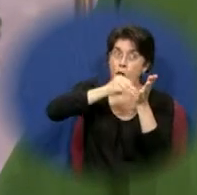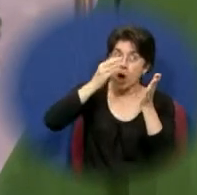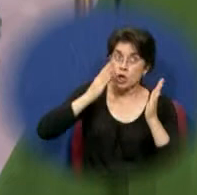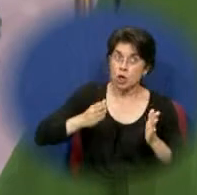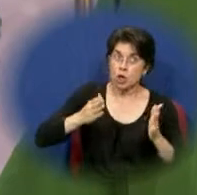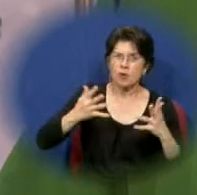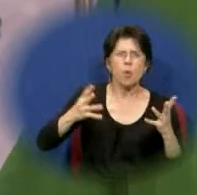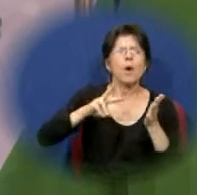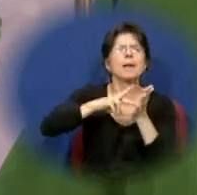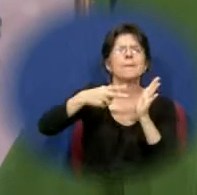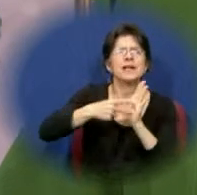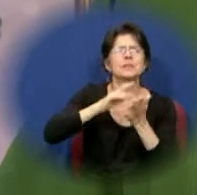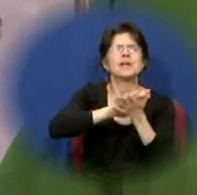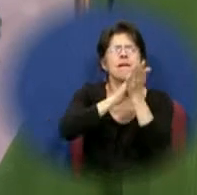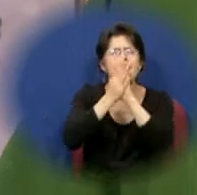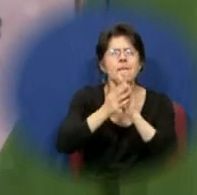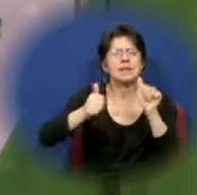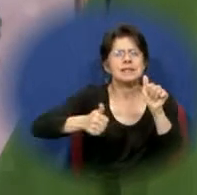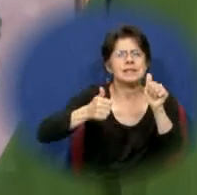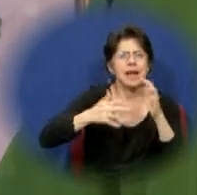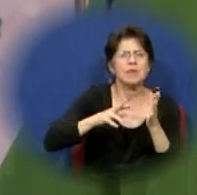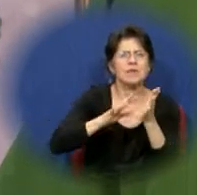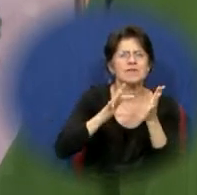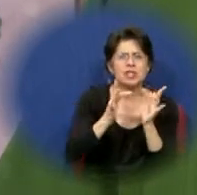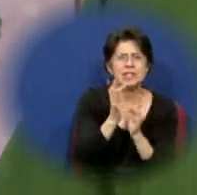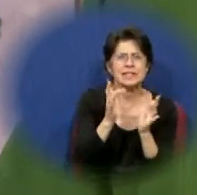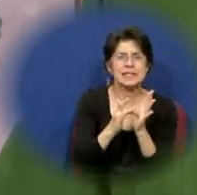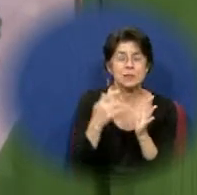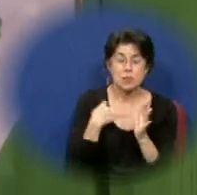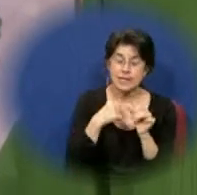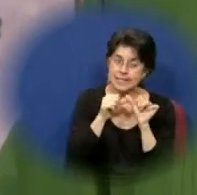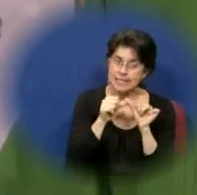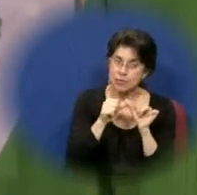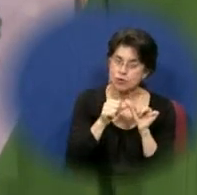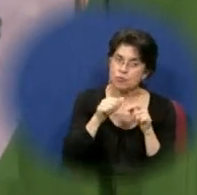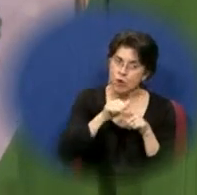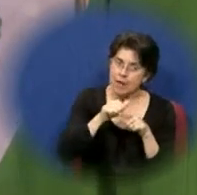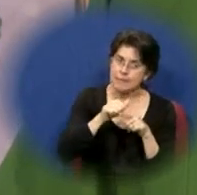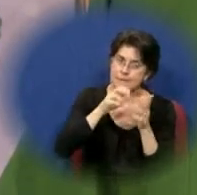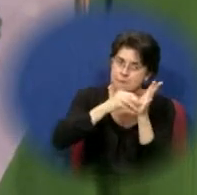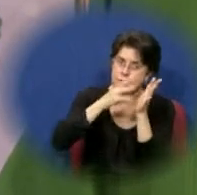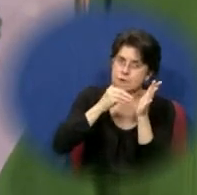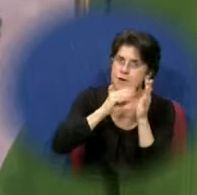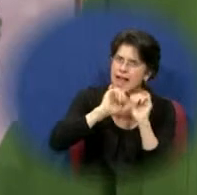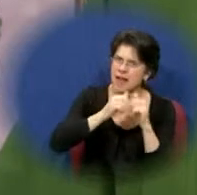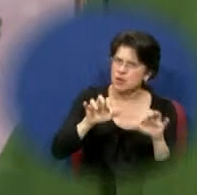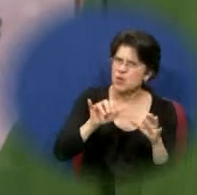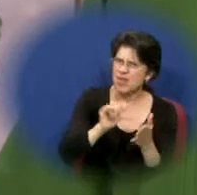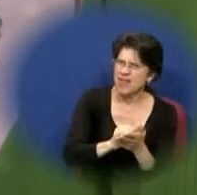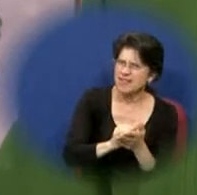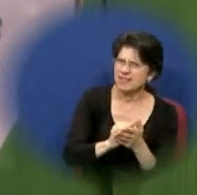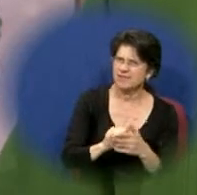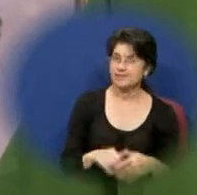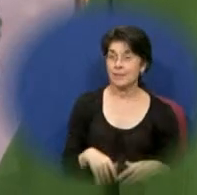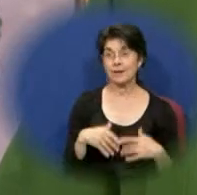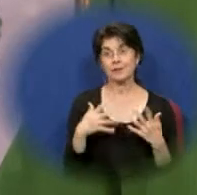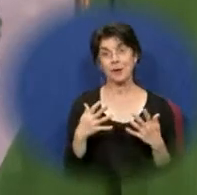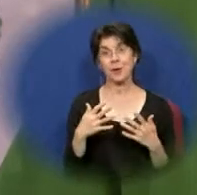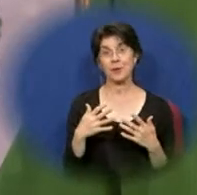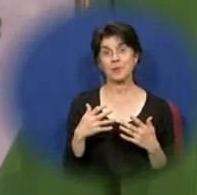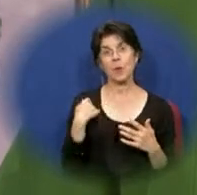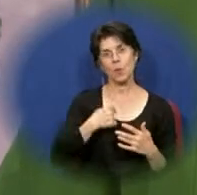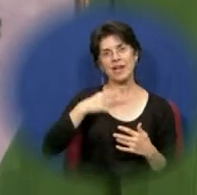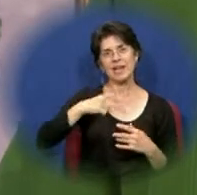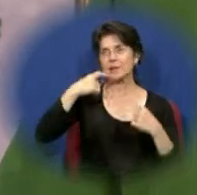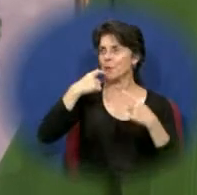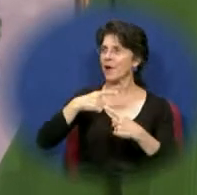be a disciple of Jesus Christ. And so very much a part of the proclamation, that resounding of the good news of Jesus